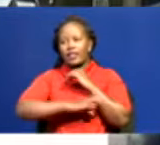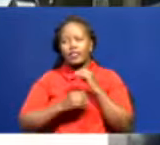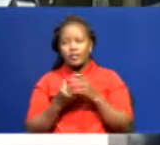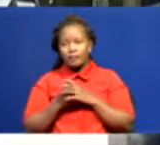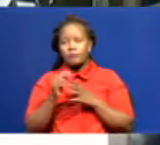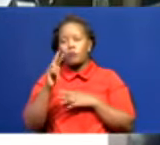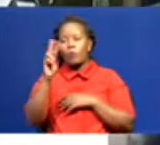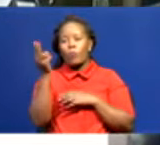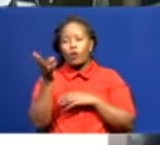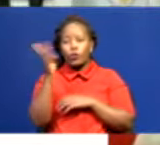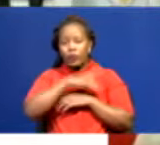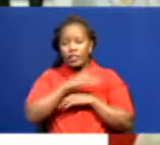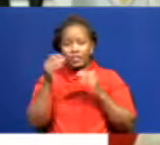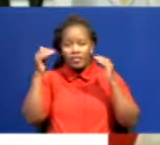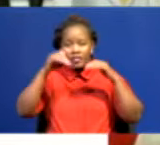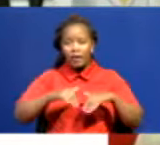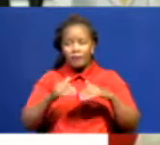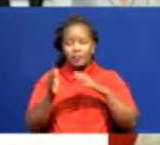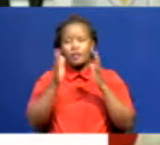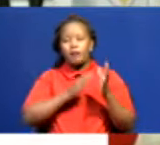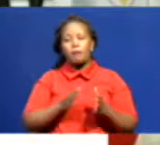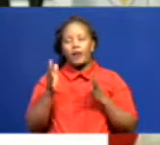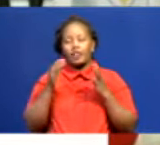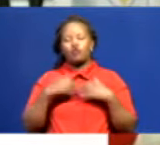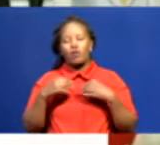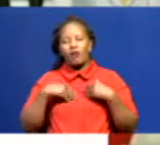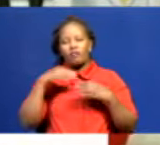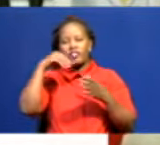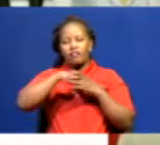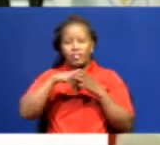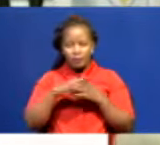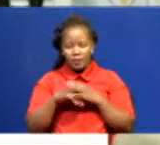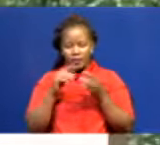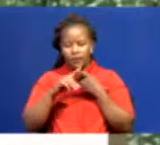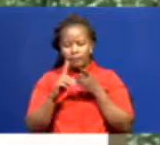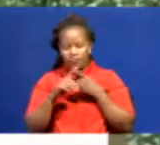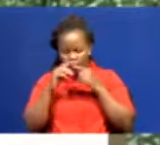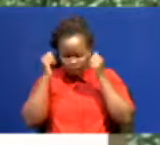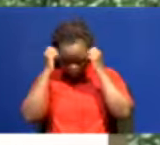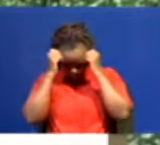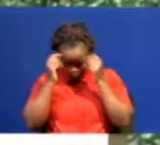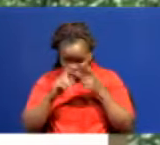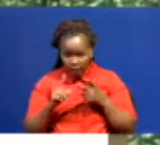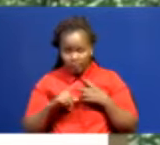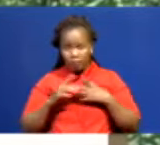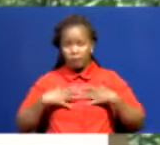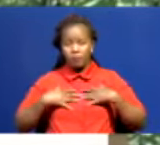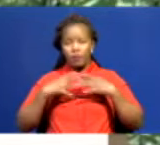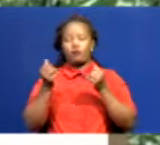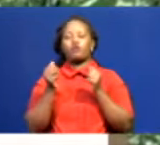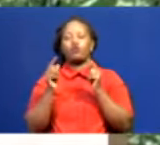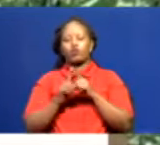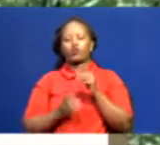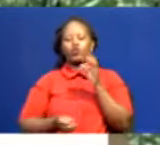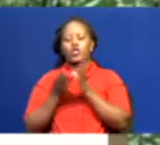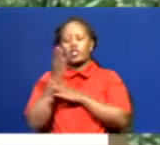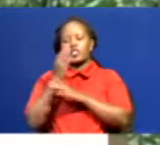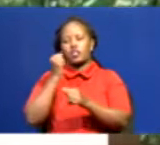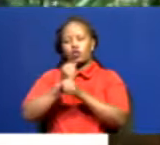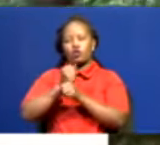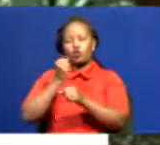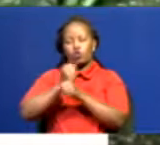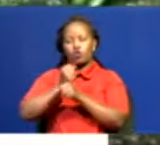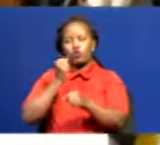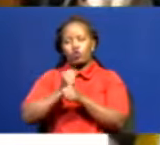to reactivate the timely investments in education and health to drive productivity, stimulate jobs creation